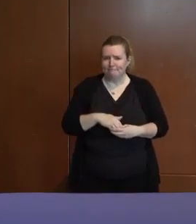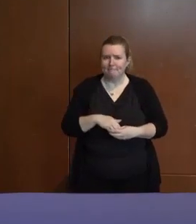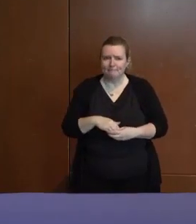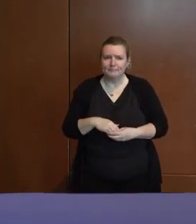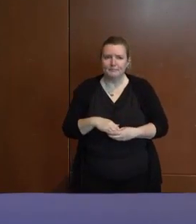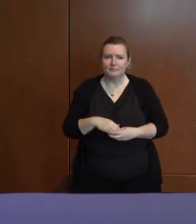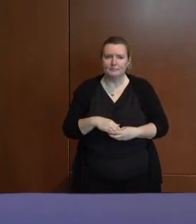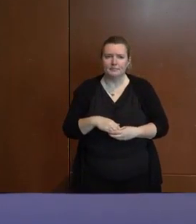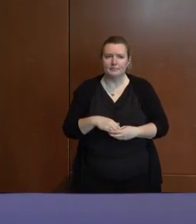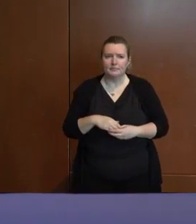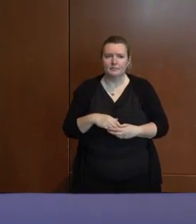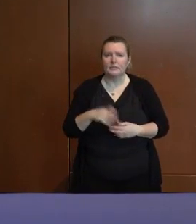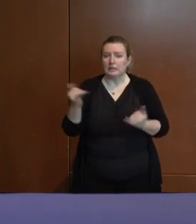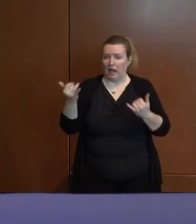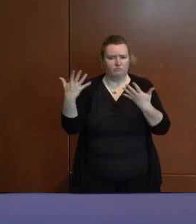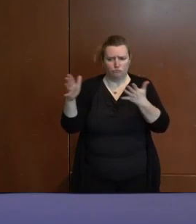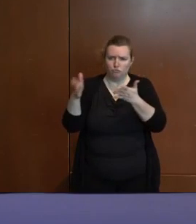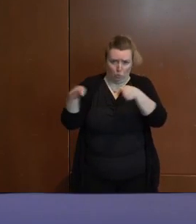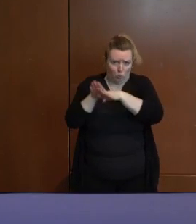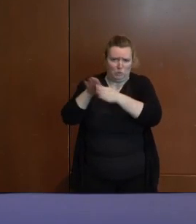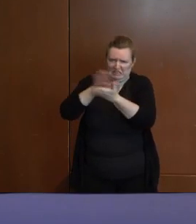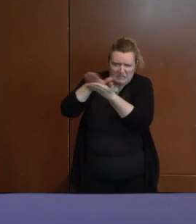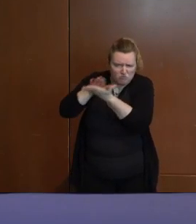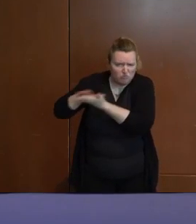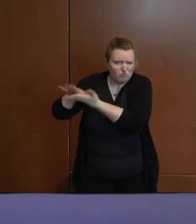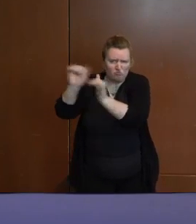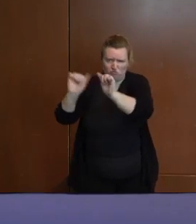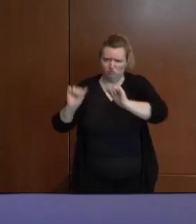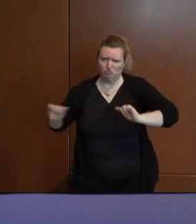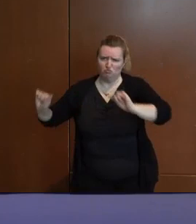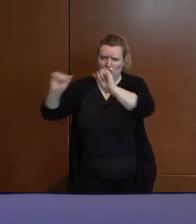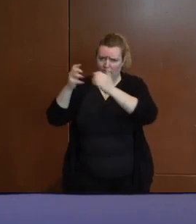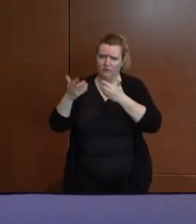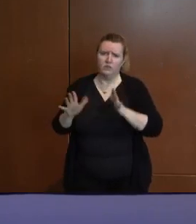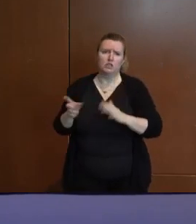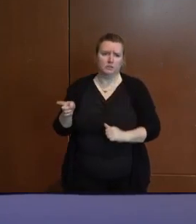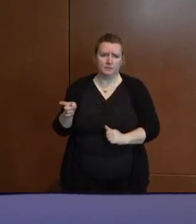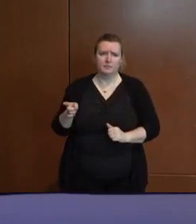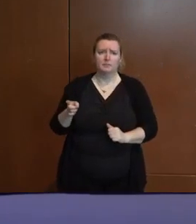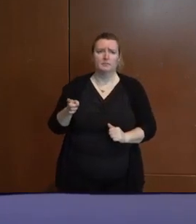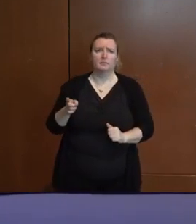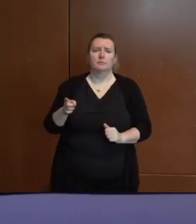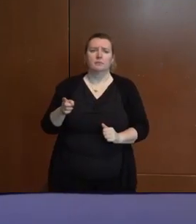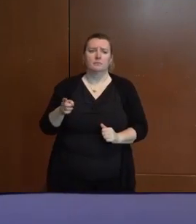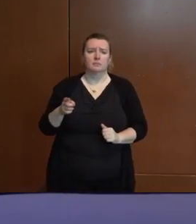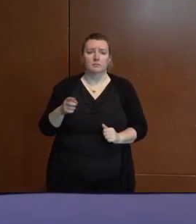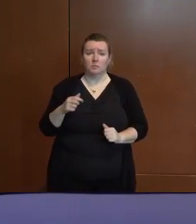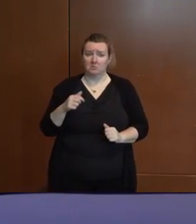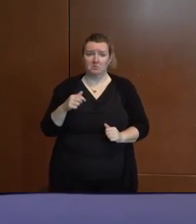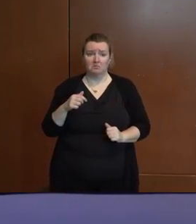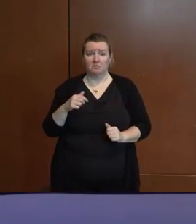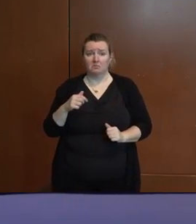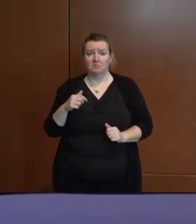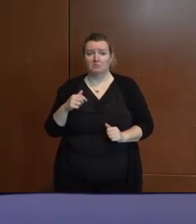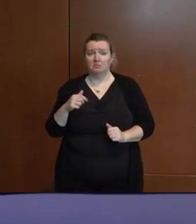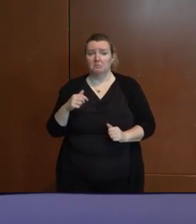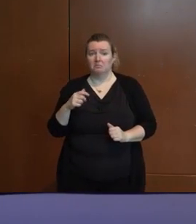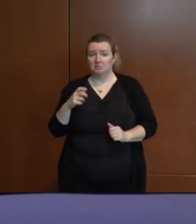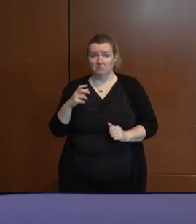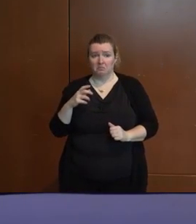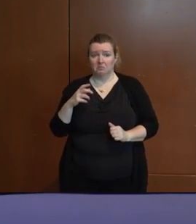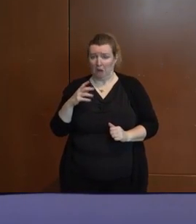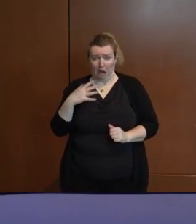Let's not get in, Brent, I won't get in names of facilities, but, and again, this is a delicate area because you've got,